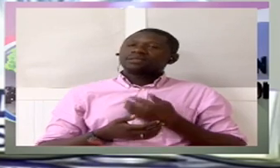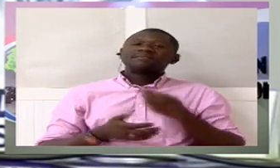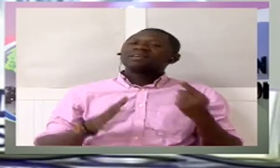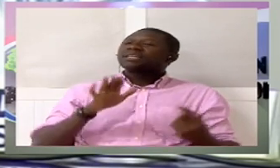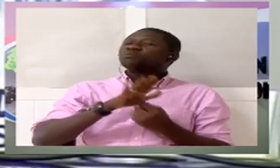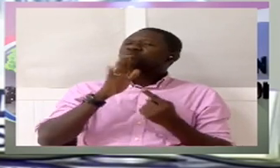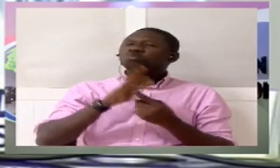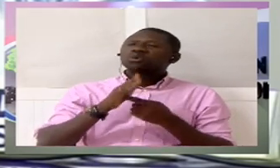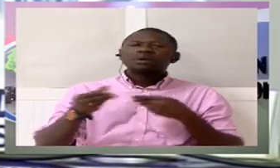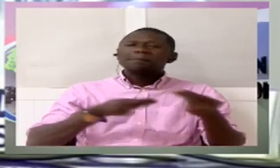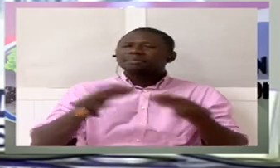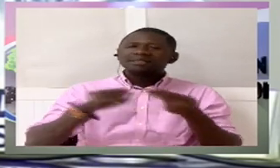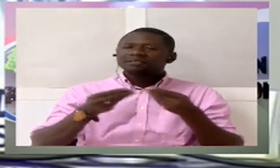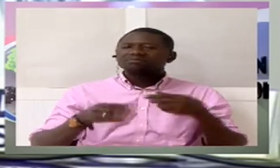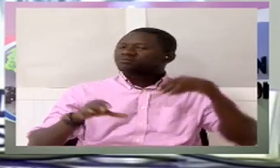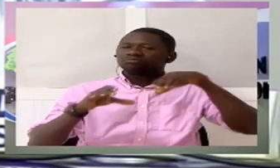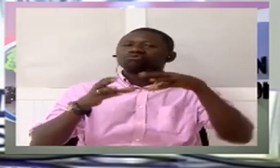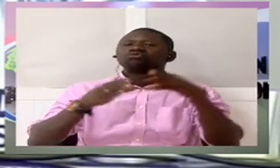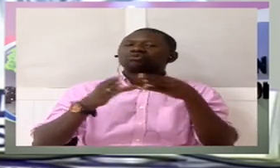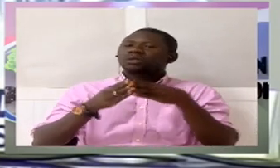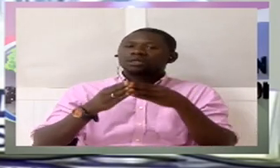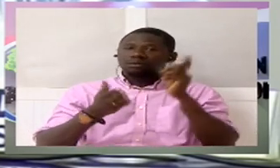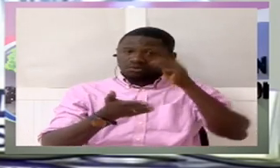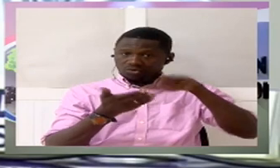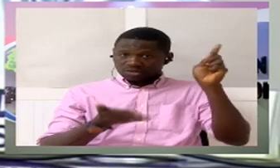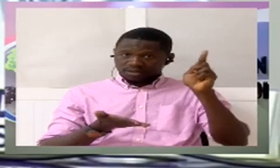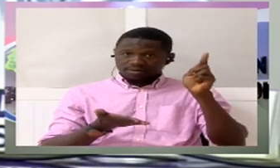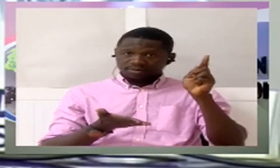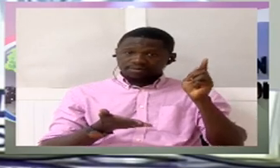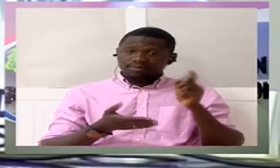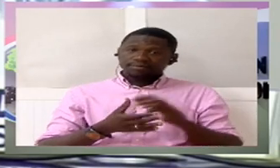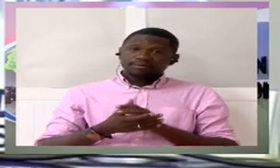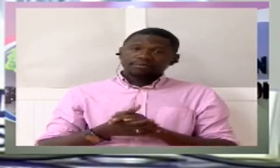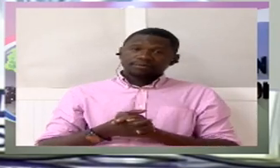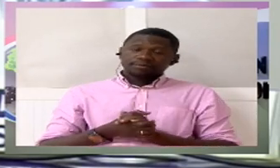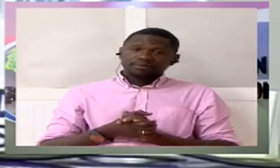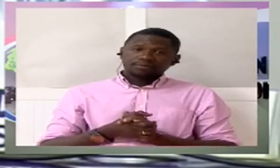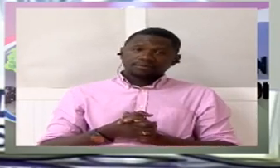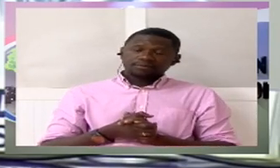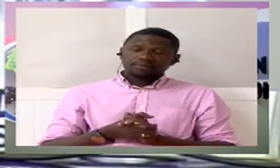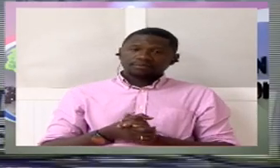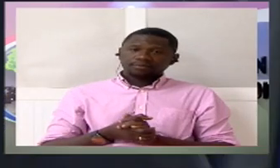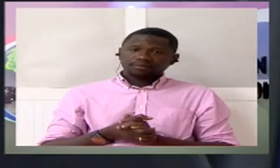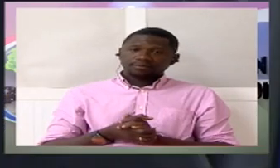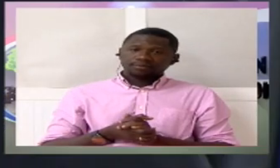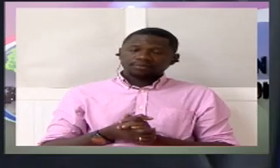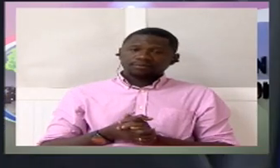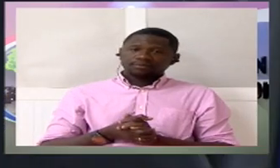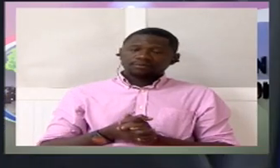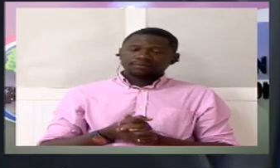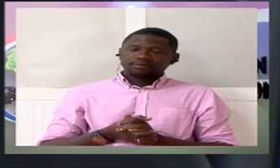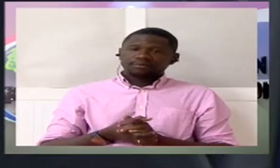significant business involvement, correct? Andung ila julaya faida ikarafulo imoflo be